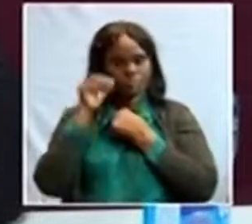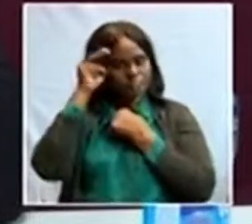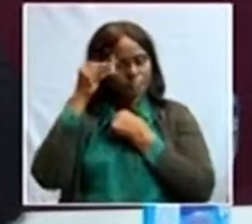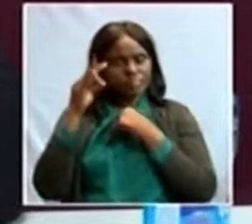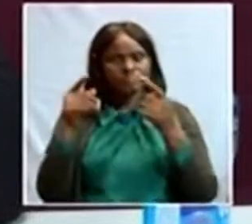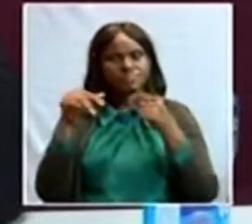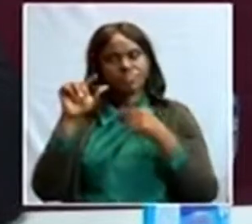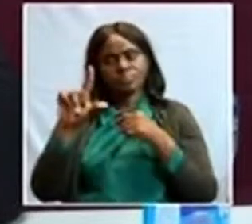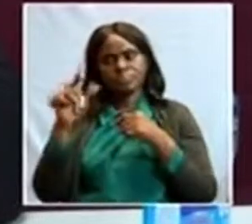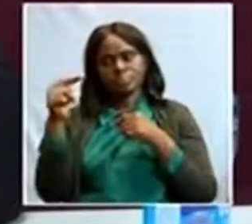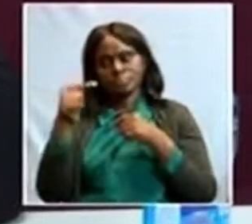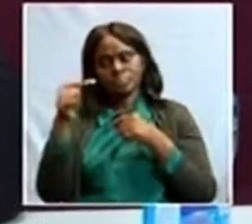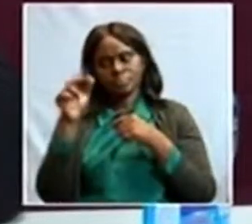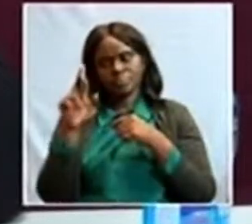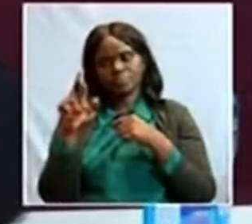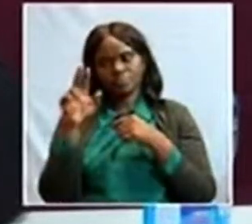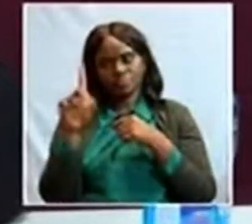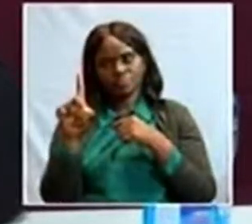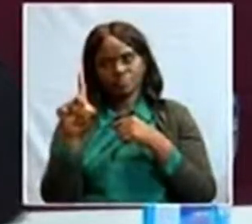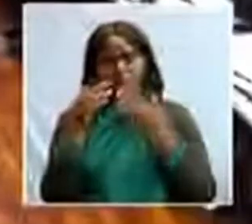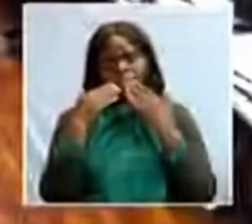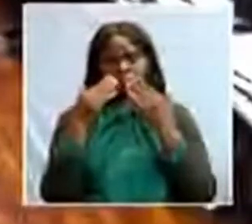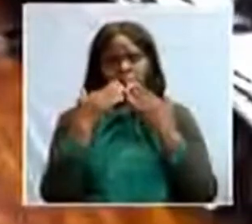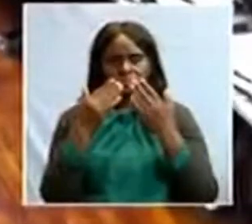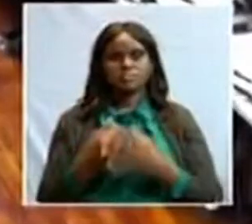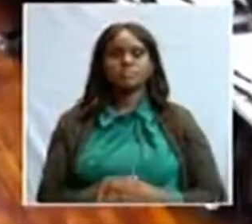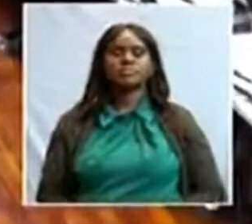of Local Government and Rural Development. Thank you.